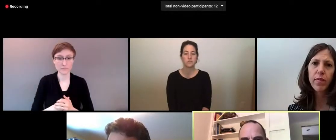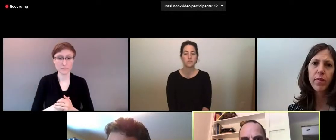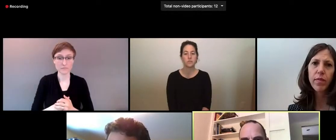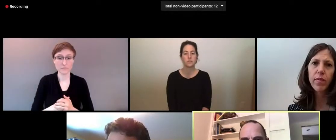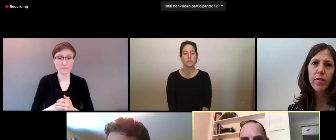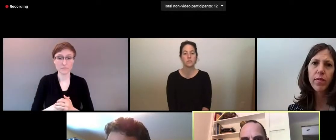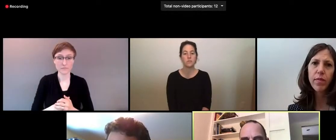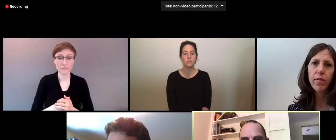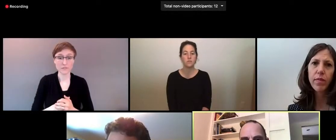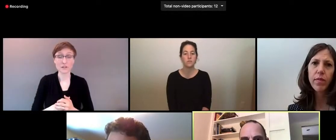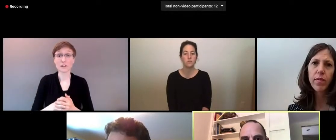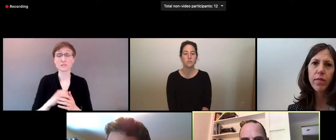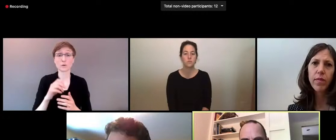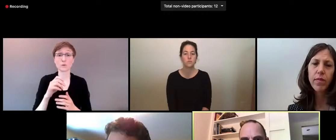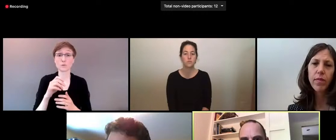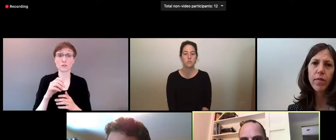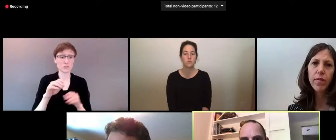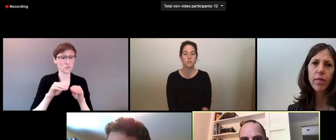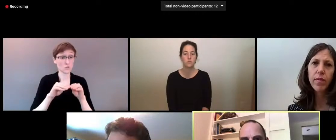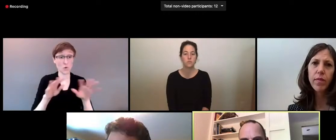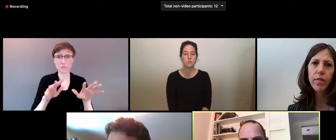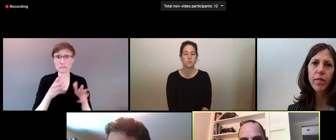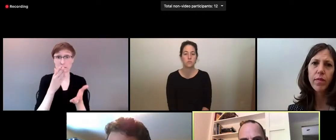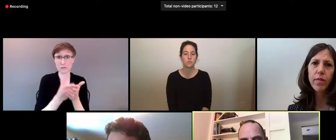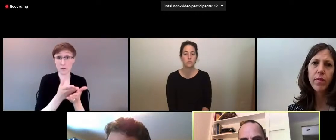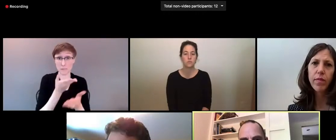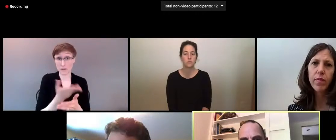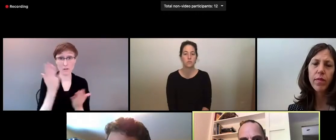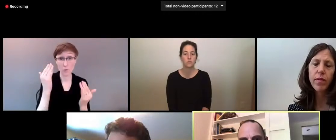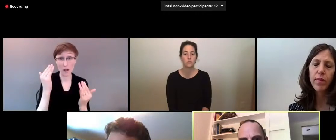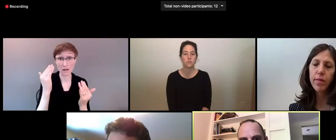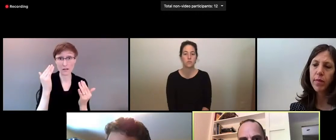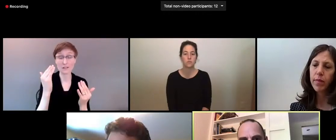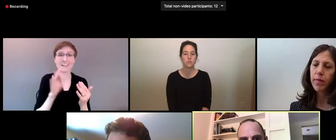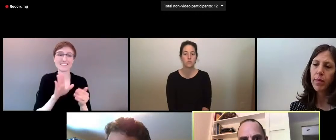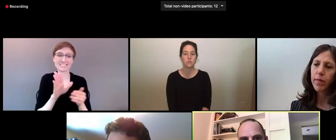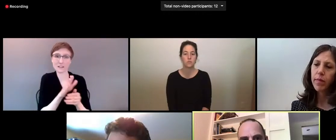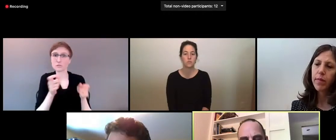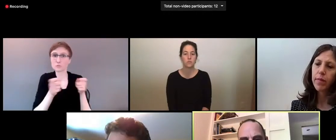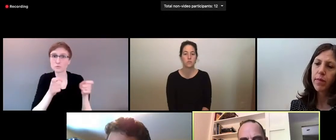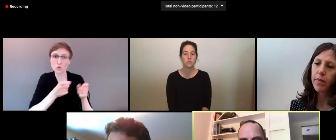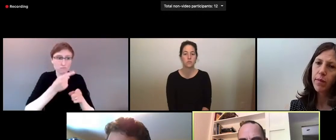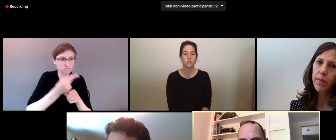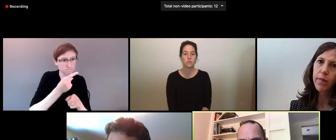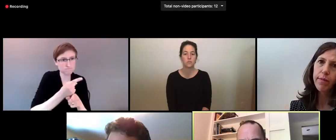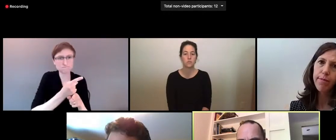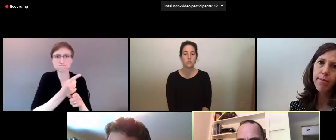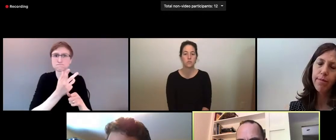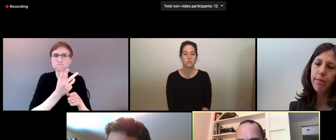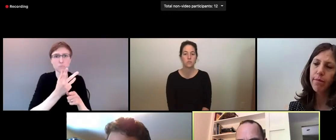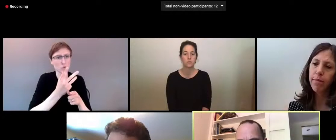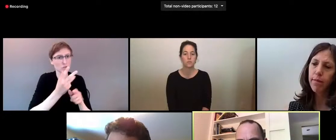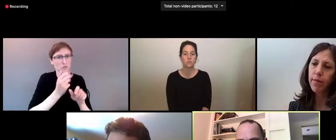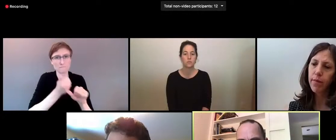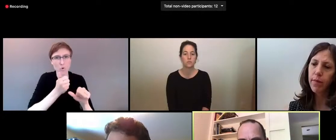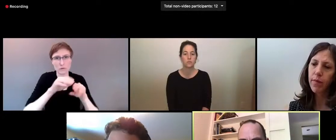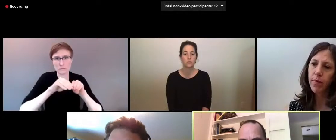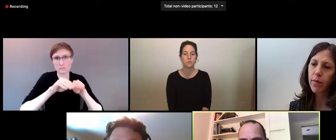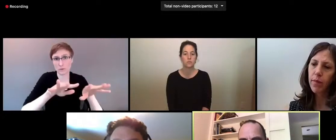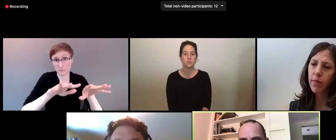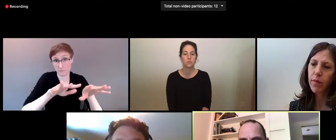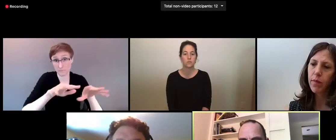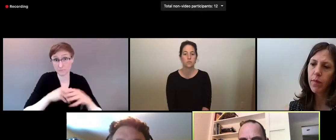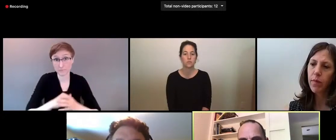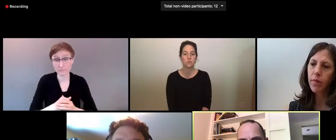It stopped because of the control measures and the effectiveness of the control measures in the long-term care facility. Currently in Ottawa, we